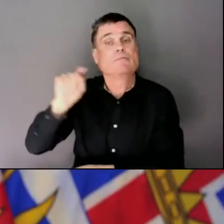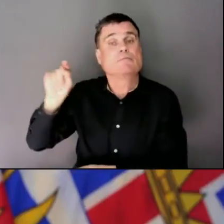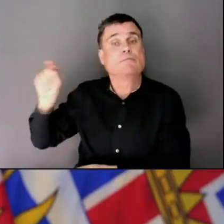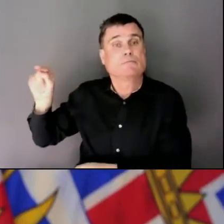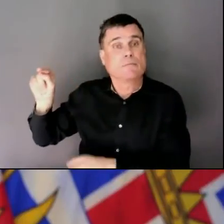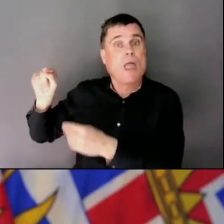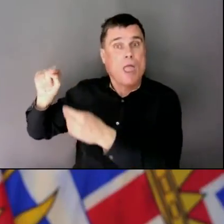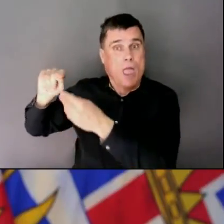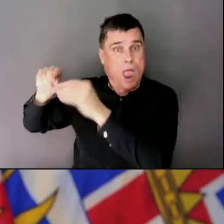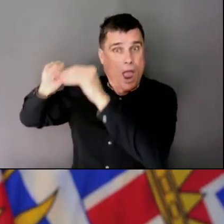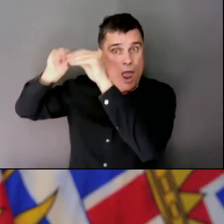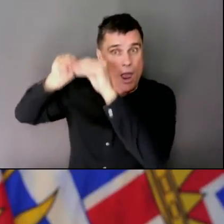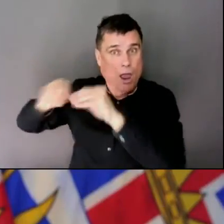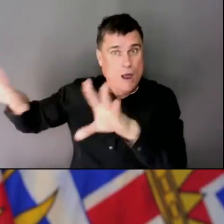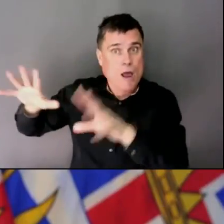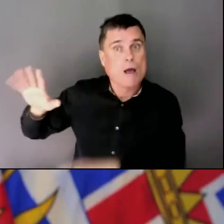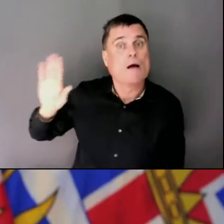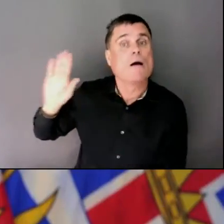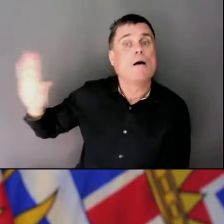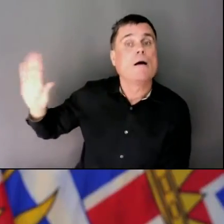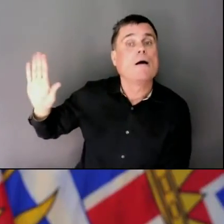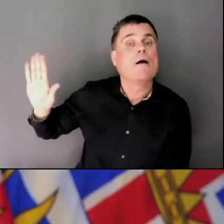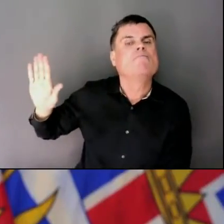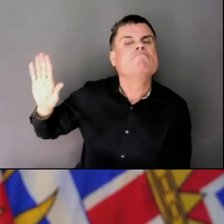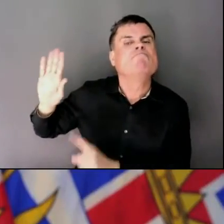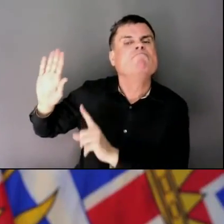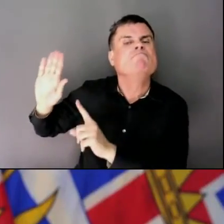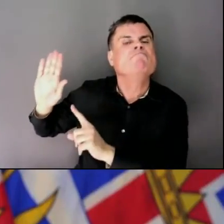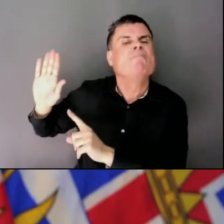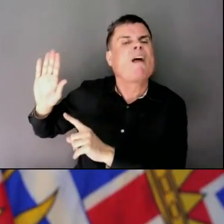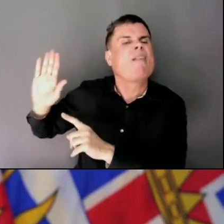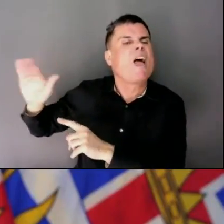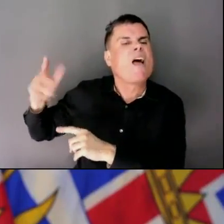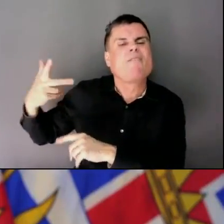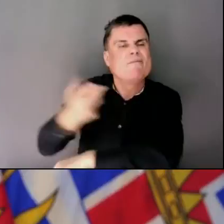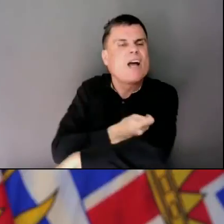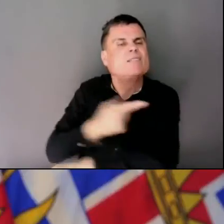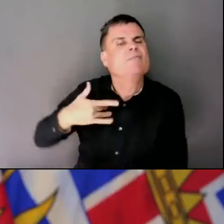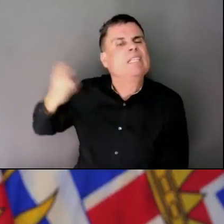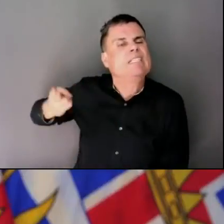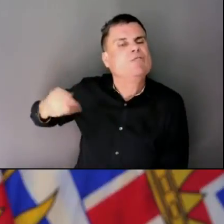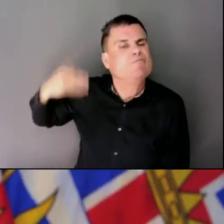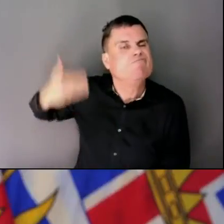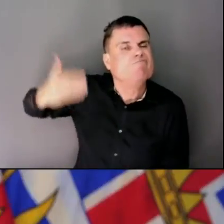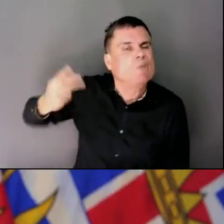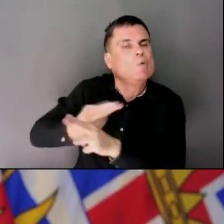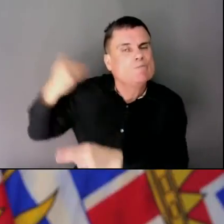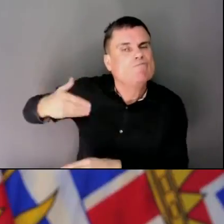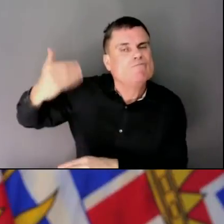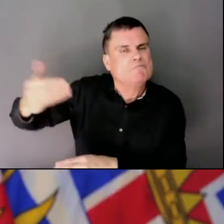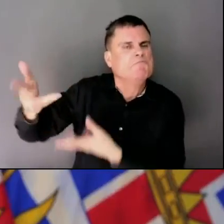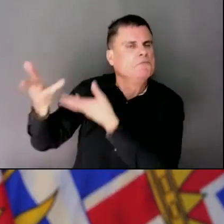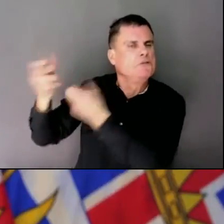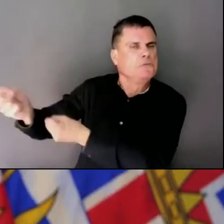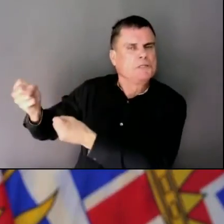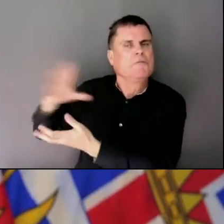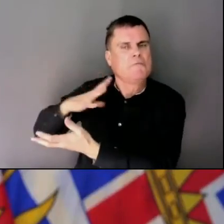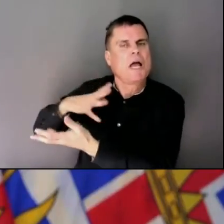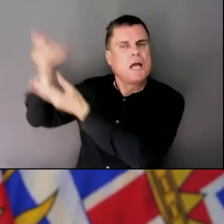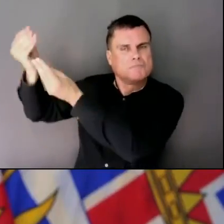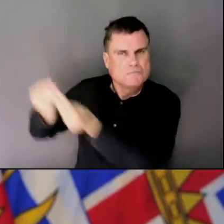know work effectively in these populations, then we can pivot or switch to making sure that they get those